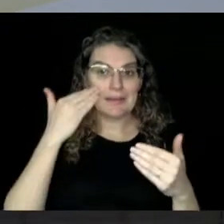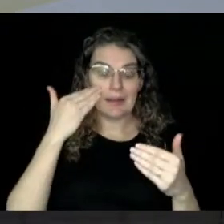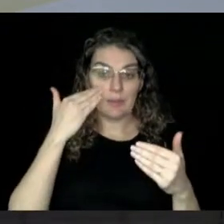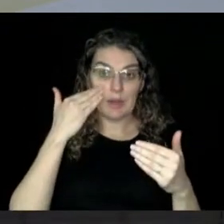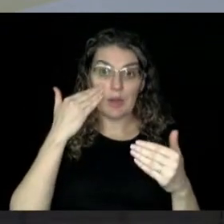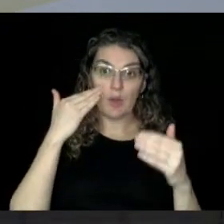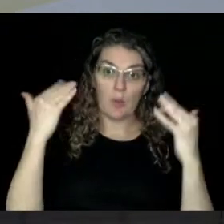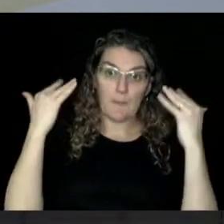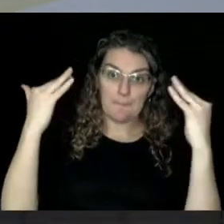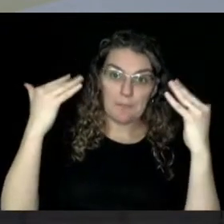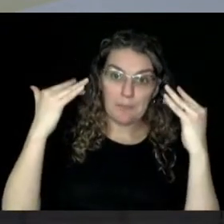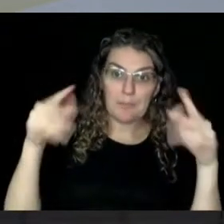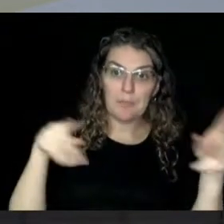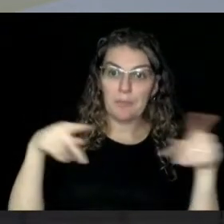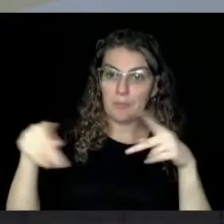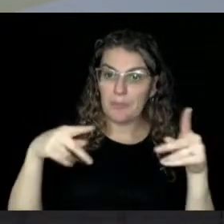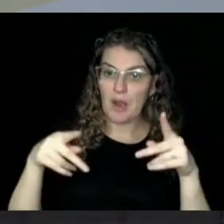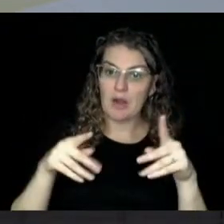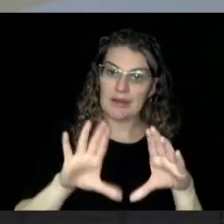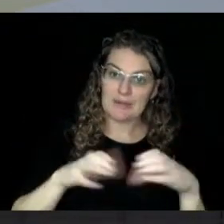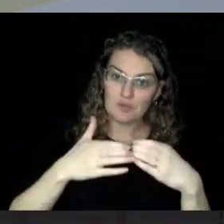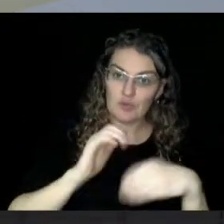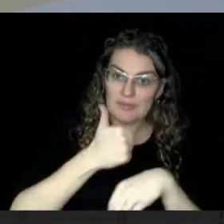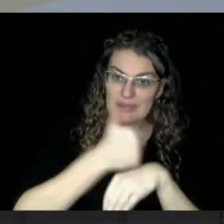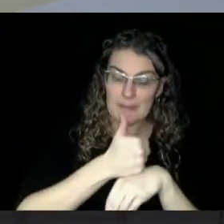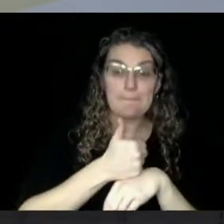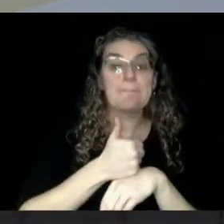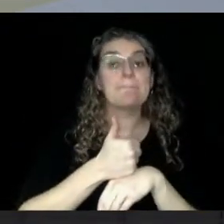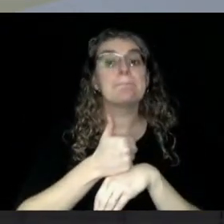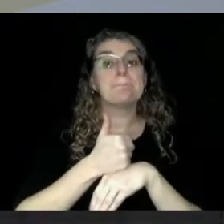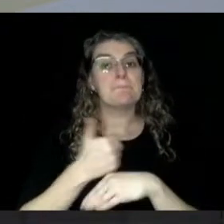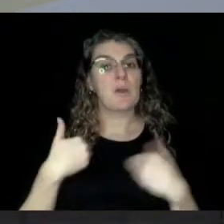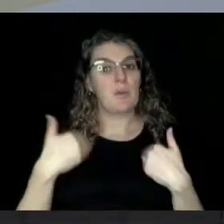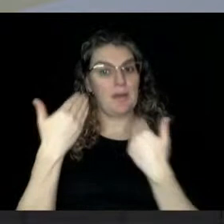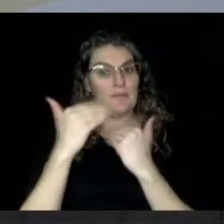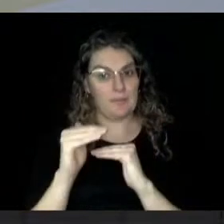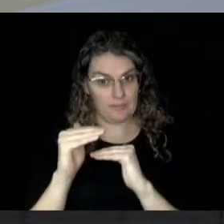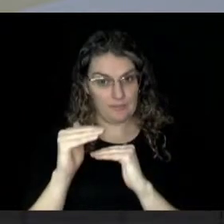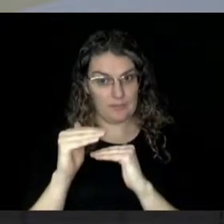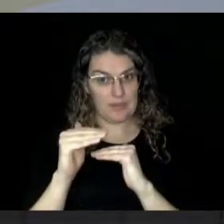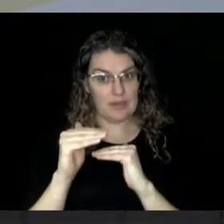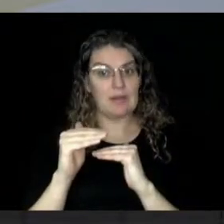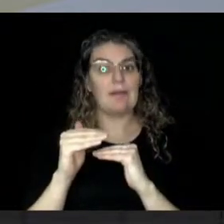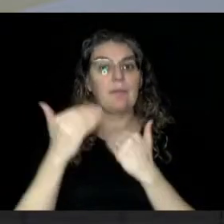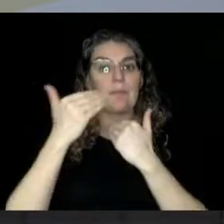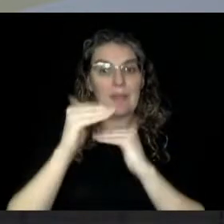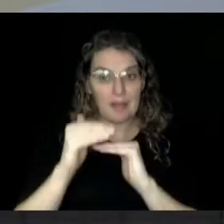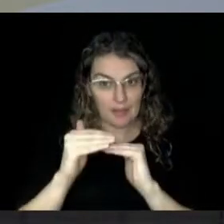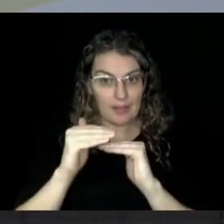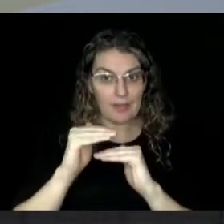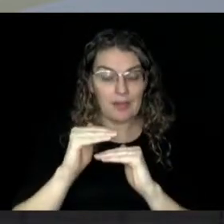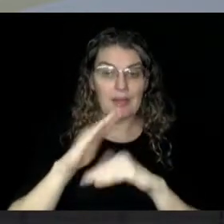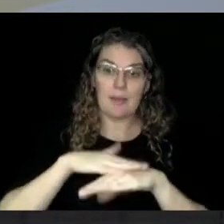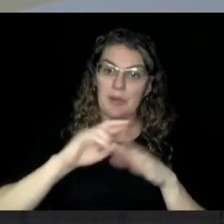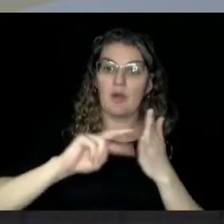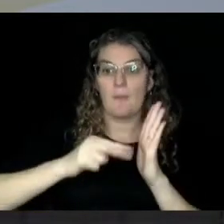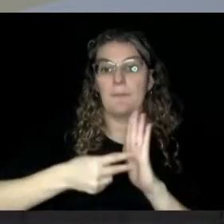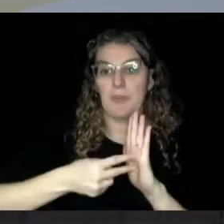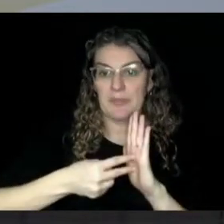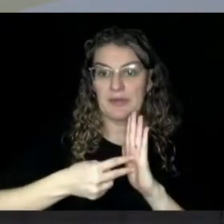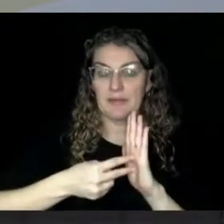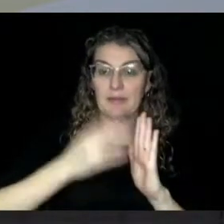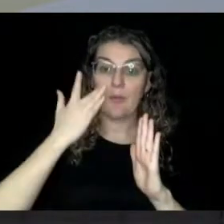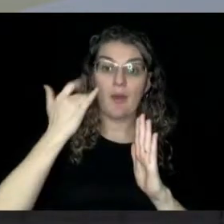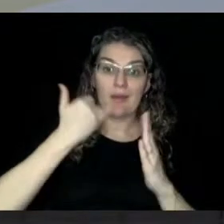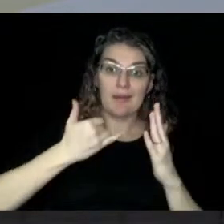certain crowds is there for a reason, to try to limit the spread if COVID gets in here and starts